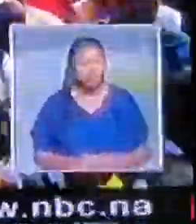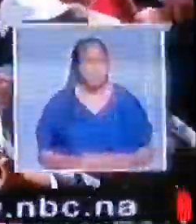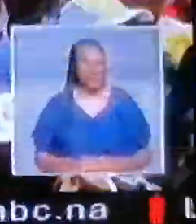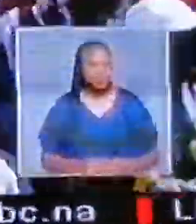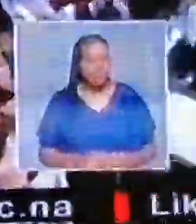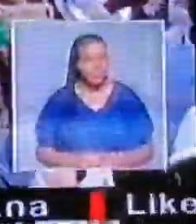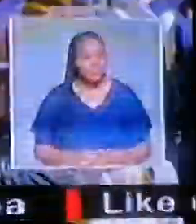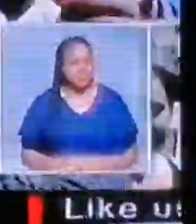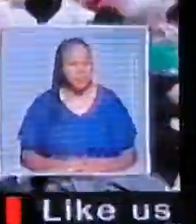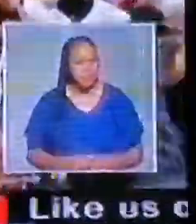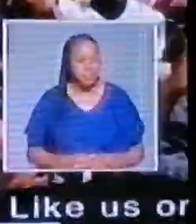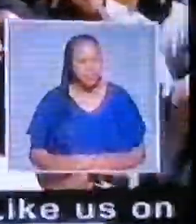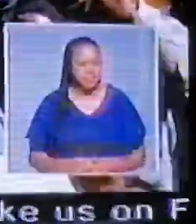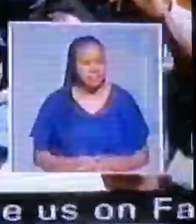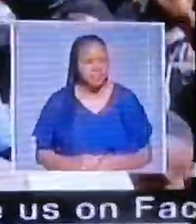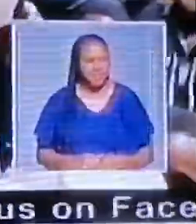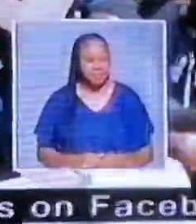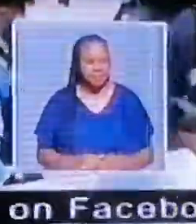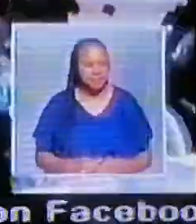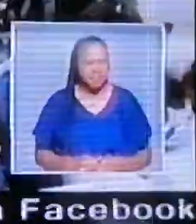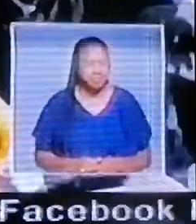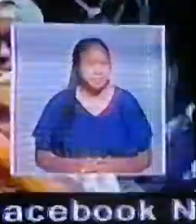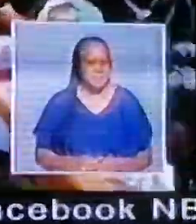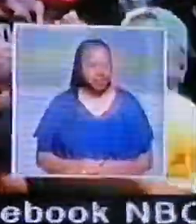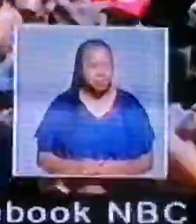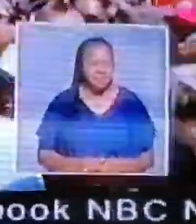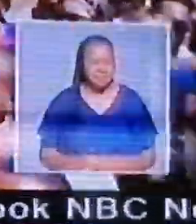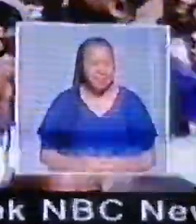Daniel Nadunya and Bisinius, Venice.